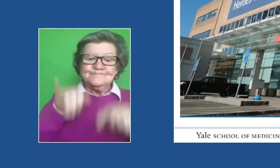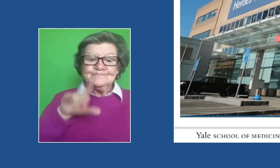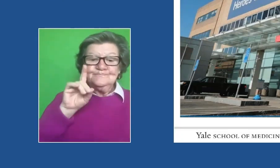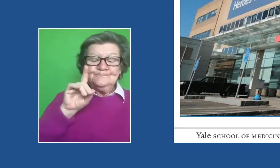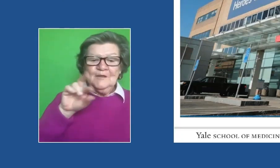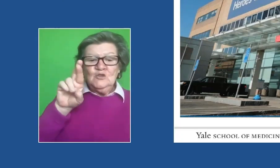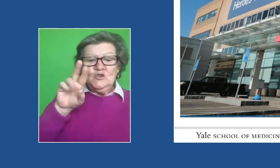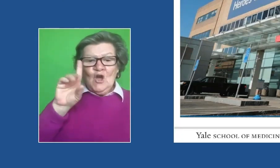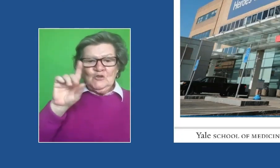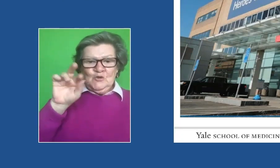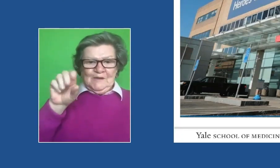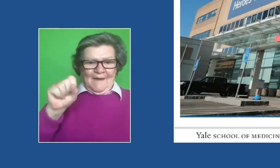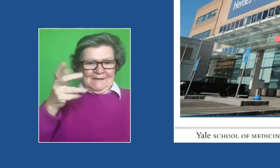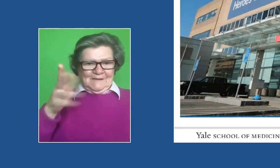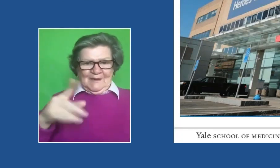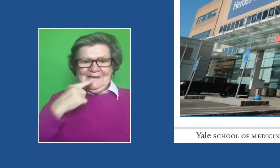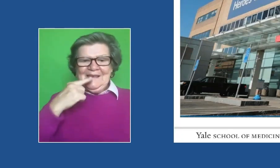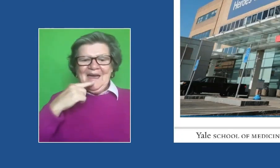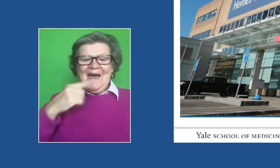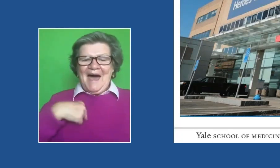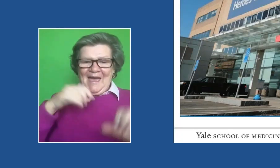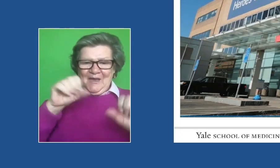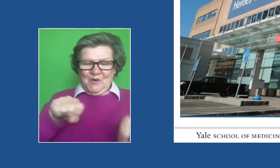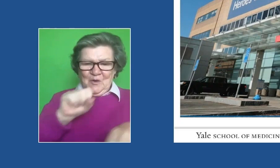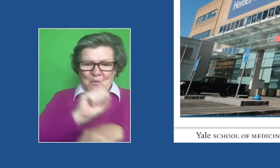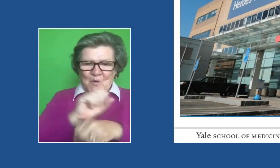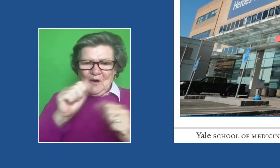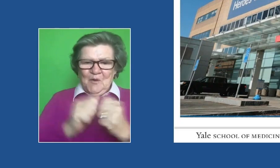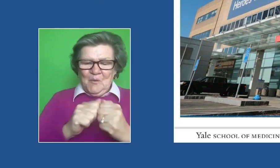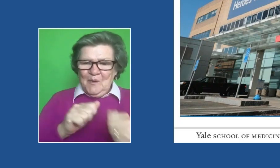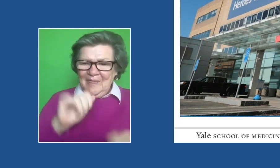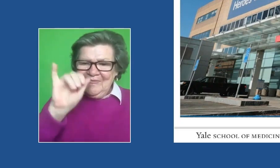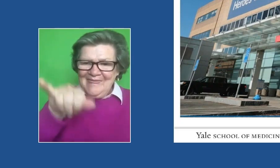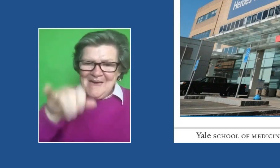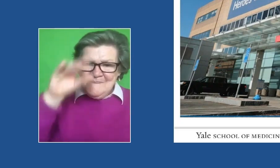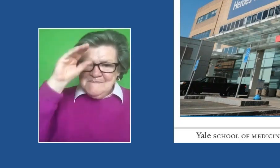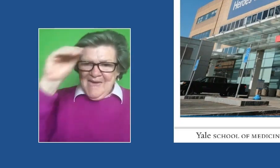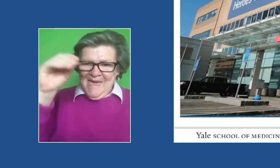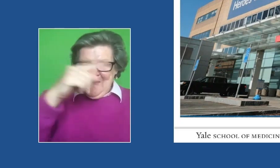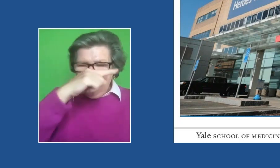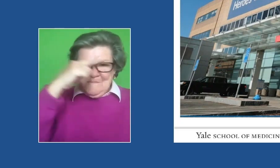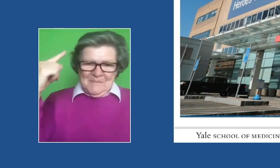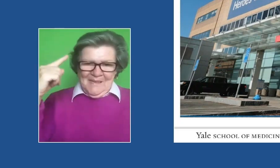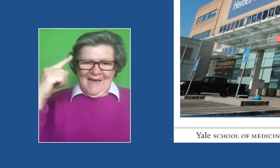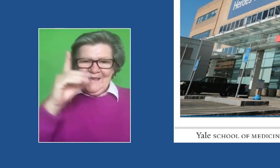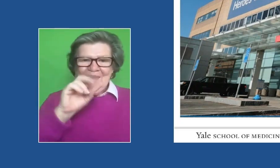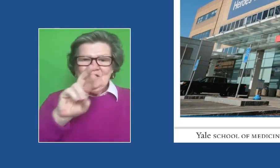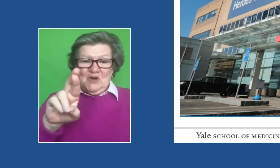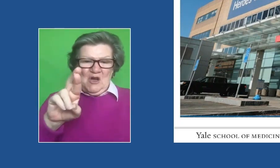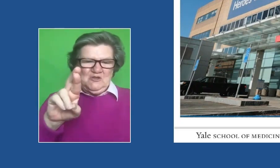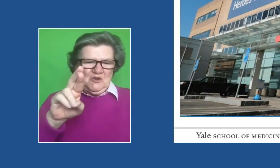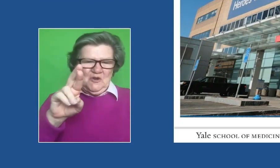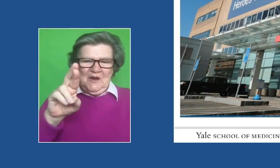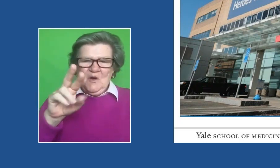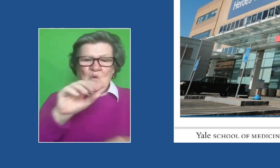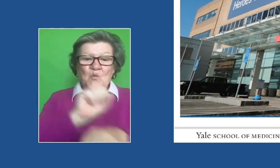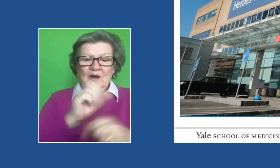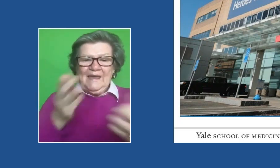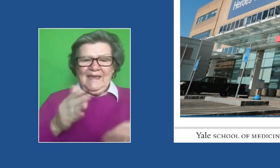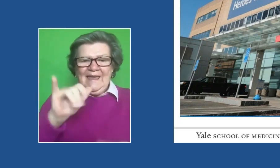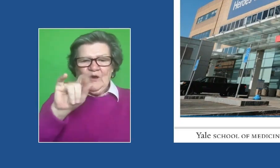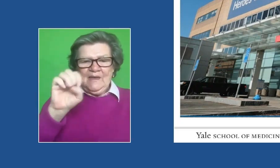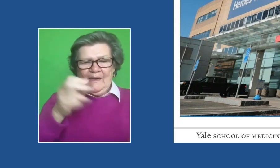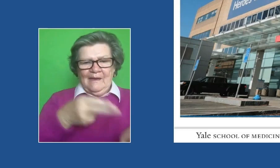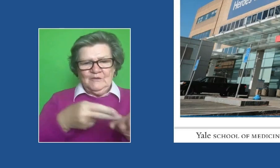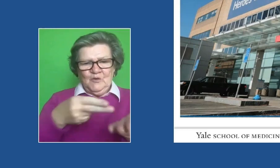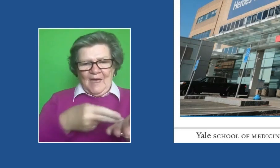really fortunate to work with Dr. Isaac Egbola, who is himself a Black clinician and a Black resident doctor working here in the Yale New Haven Hospital Emergency